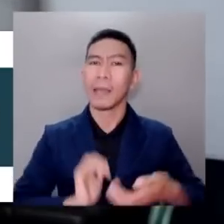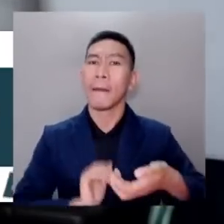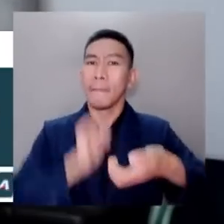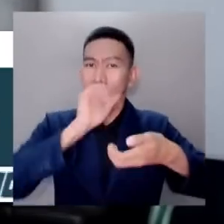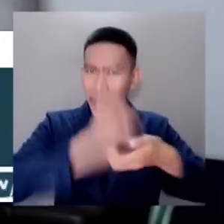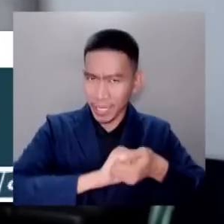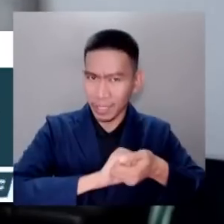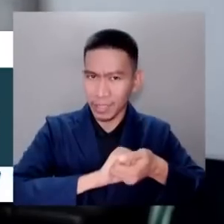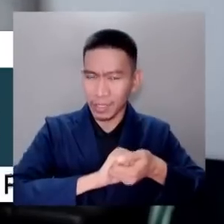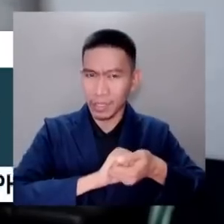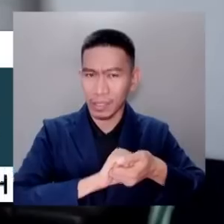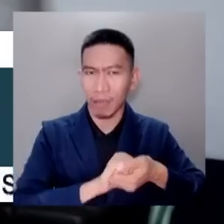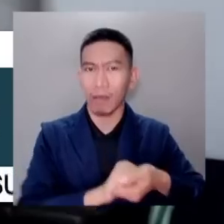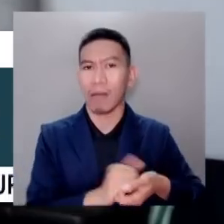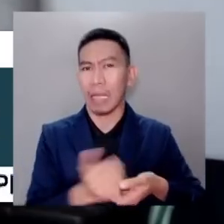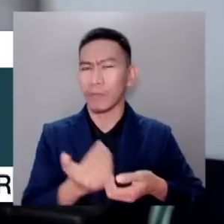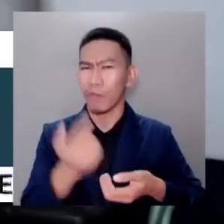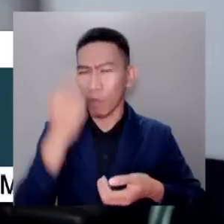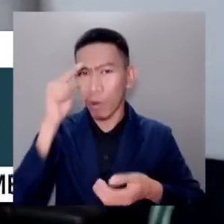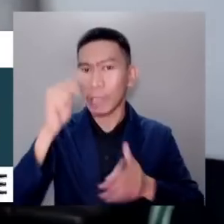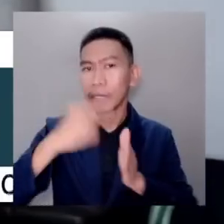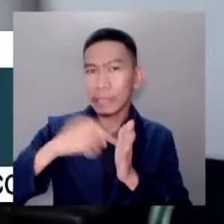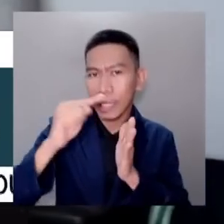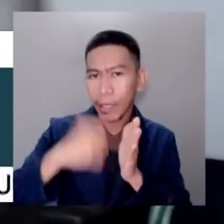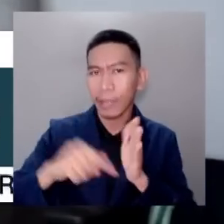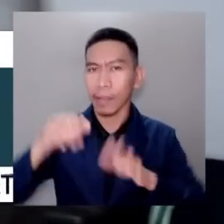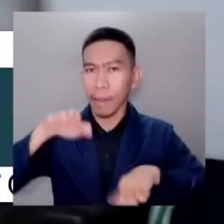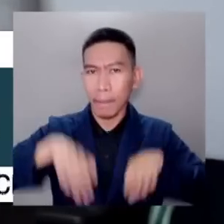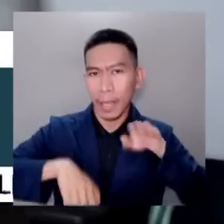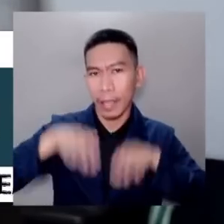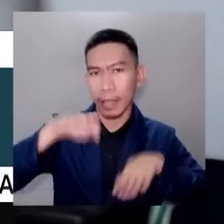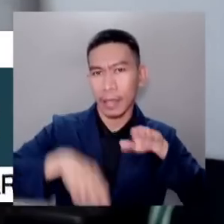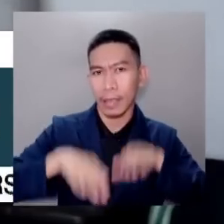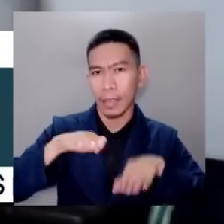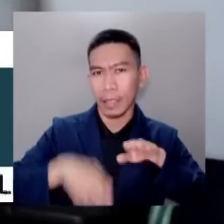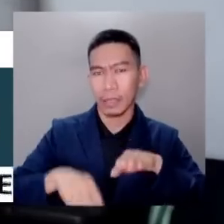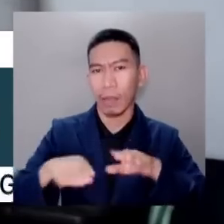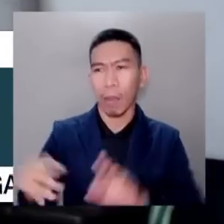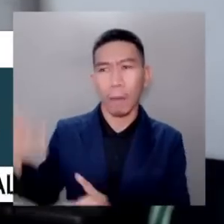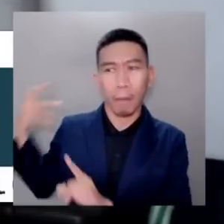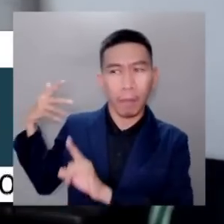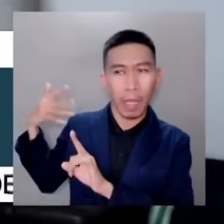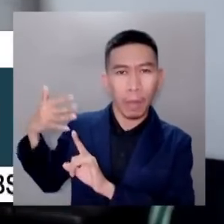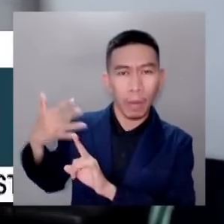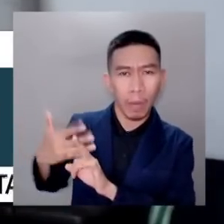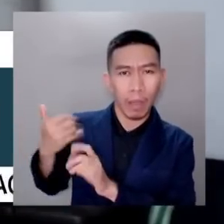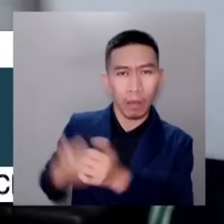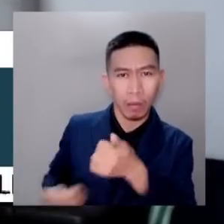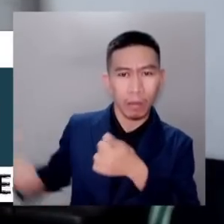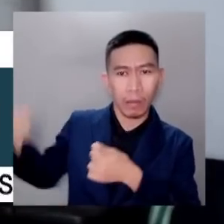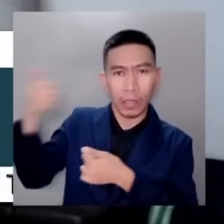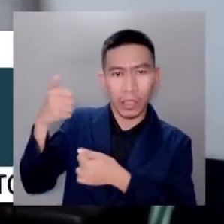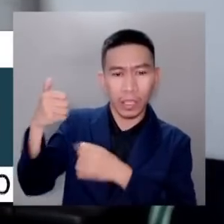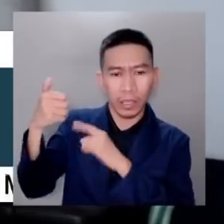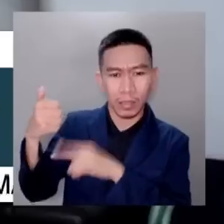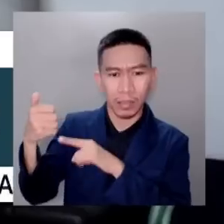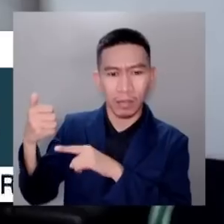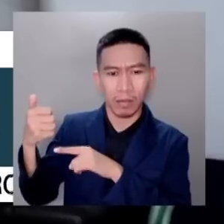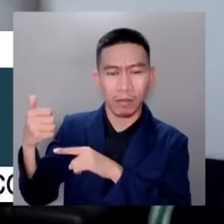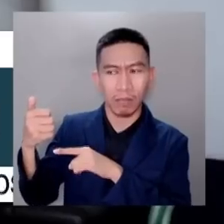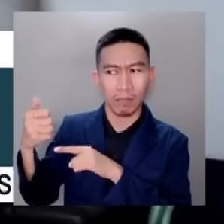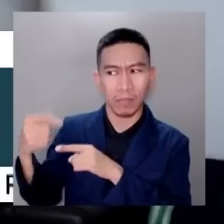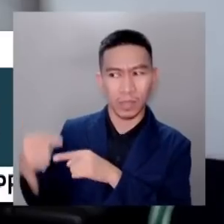and balances, the way leadership has in the past, instead of as enemies to